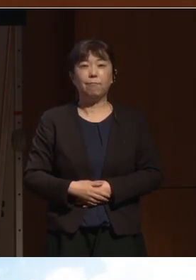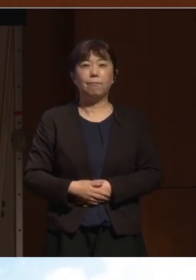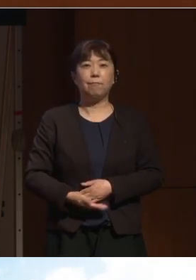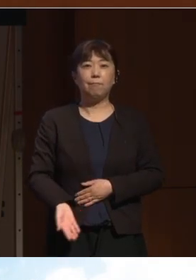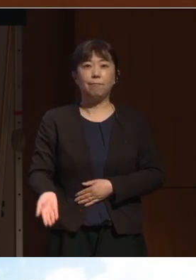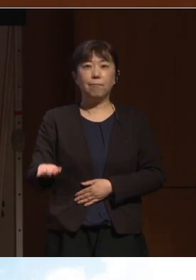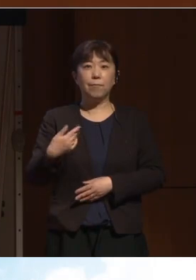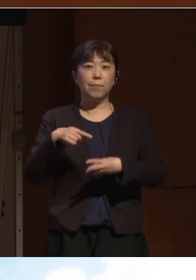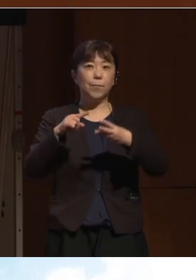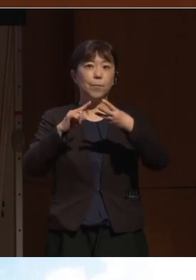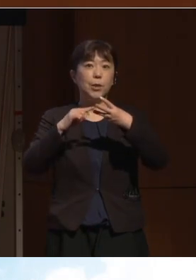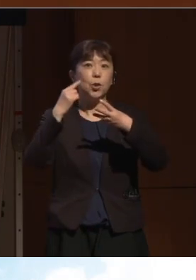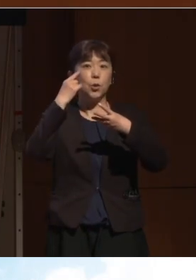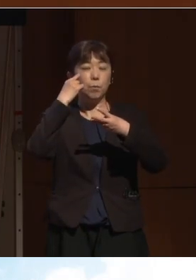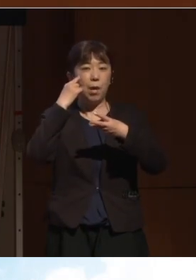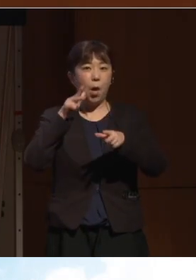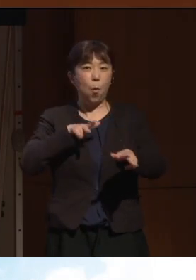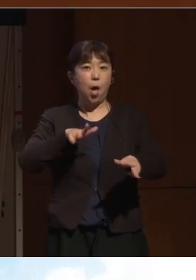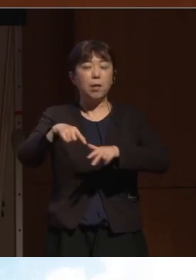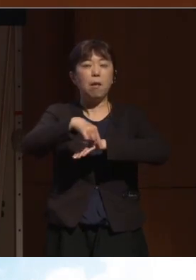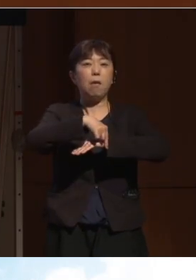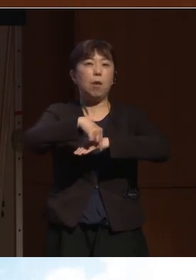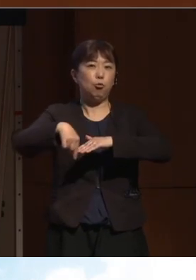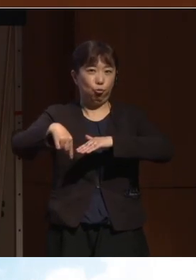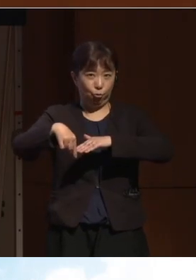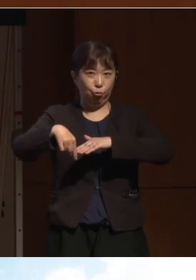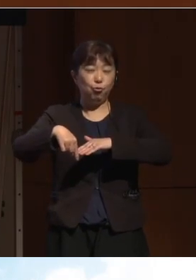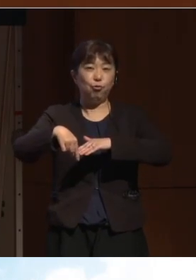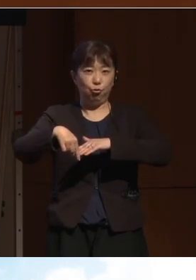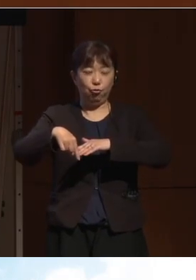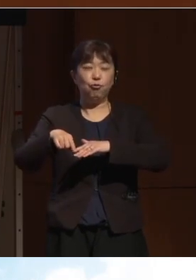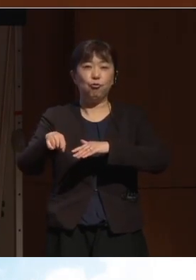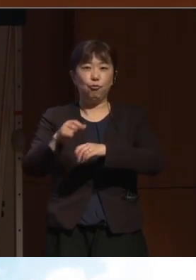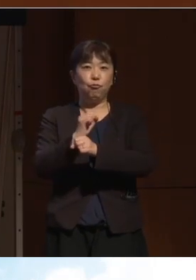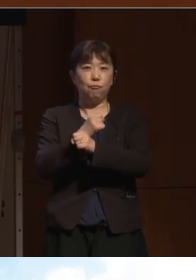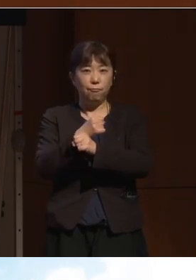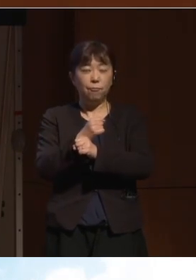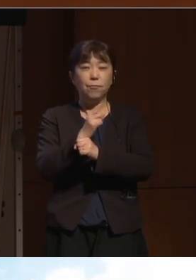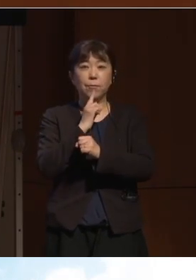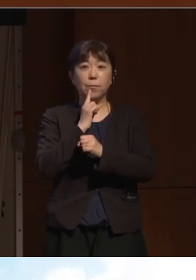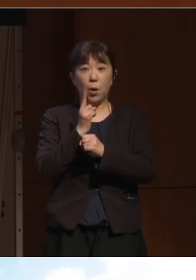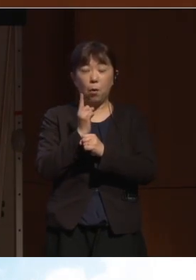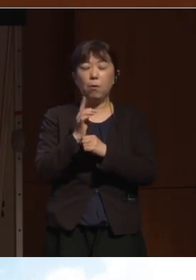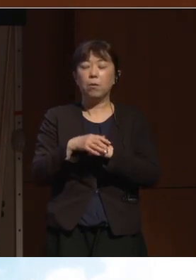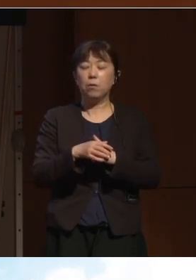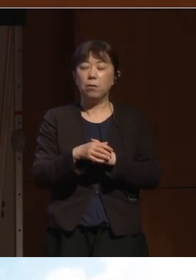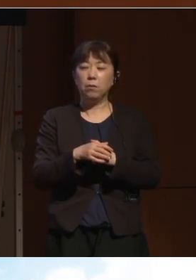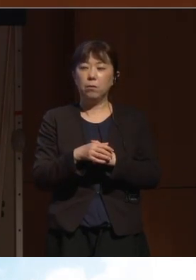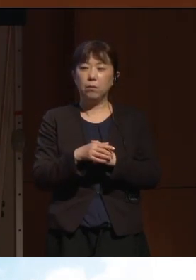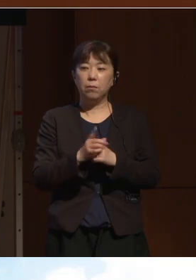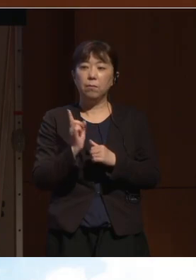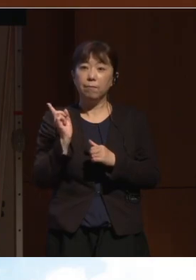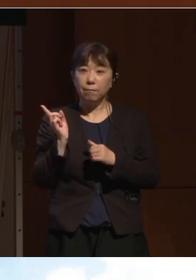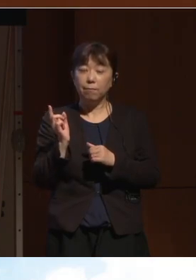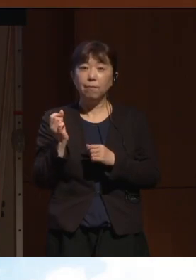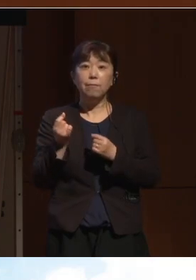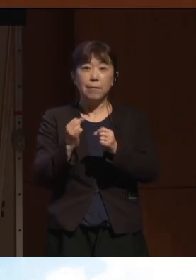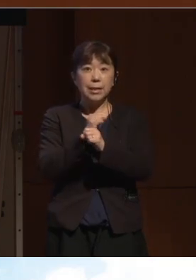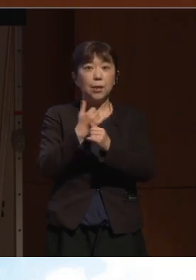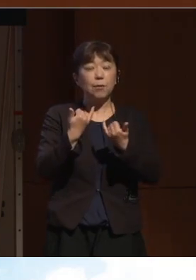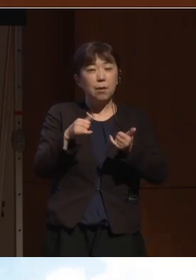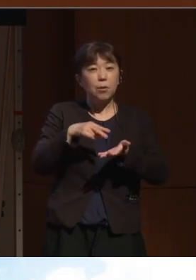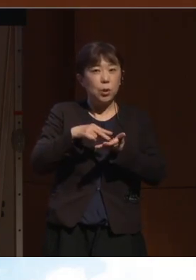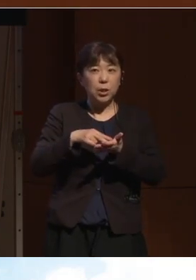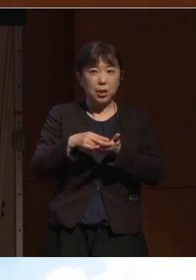scientific insight was profound, and that was critical to our response in the UK. People rightly want to understand why particular interventions were